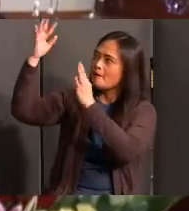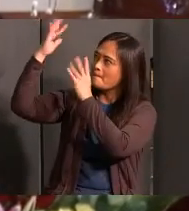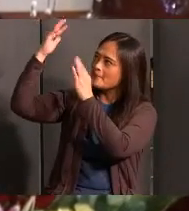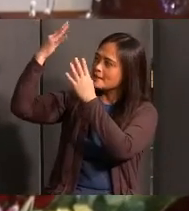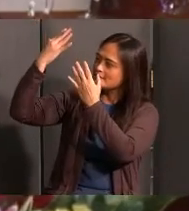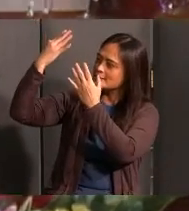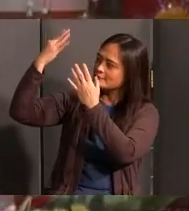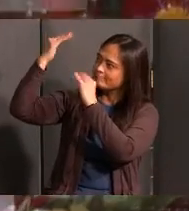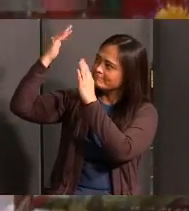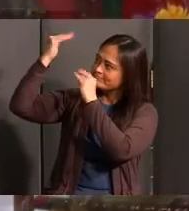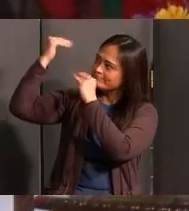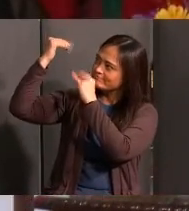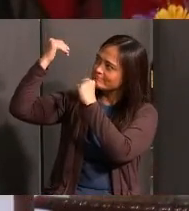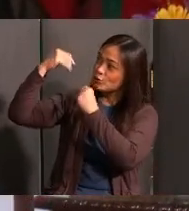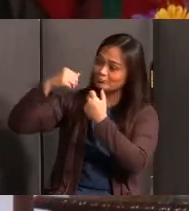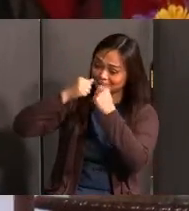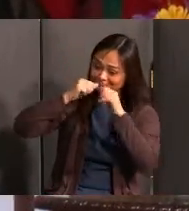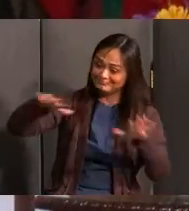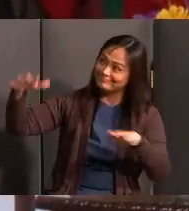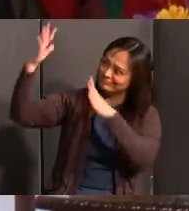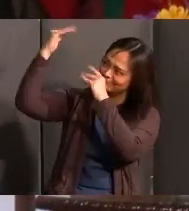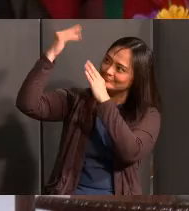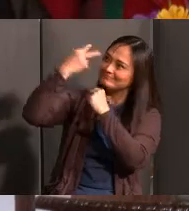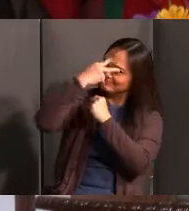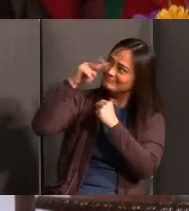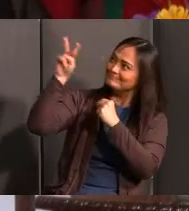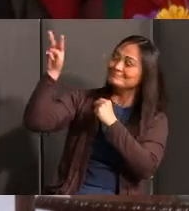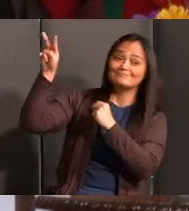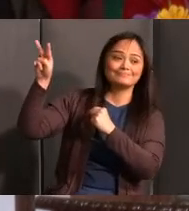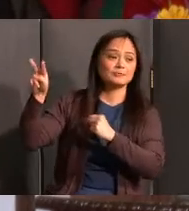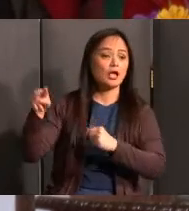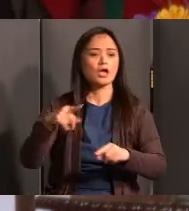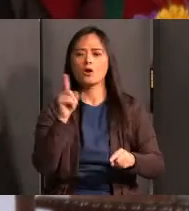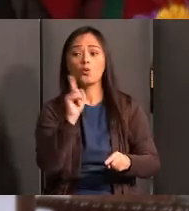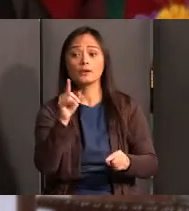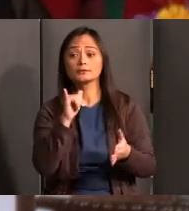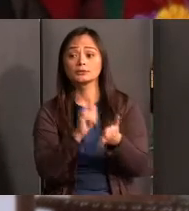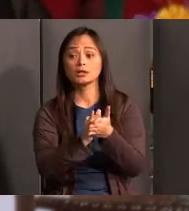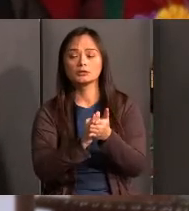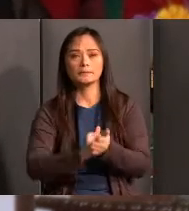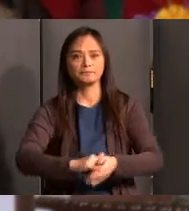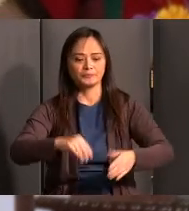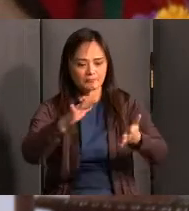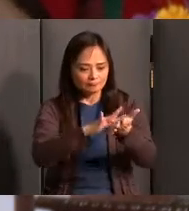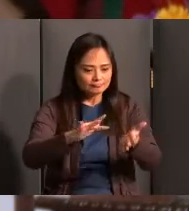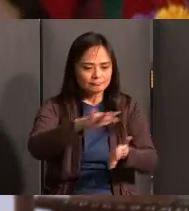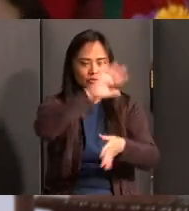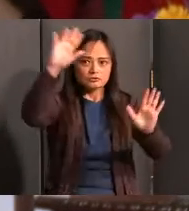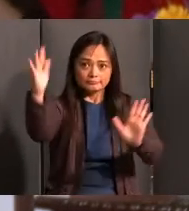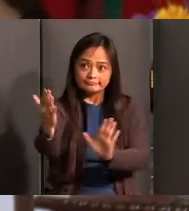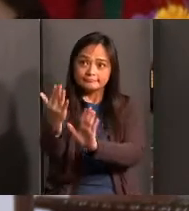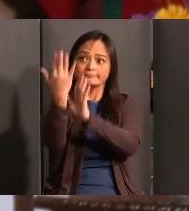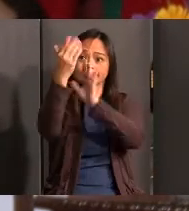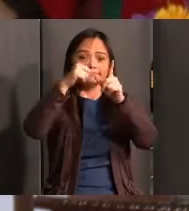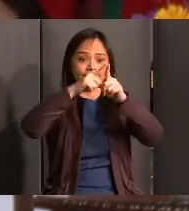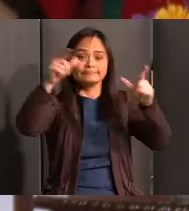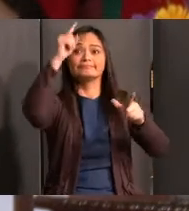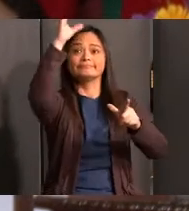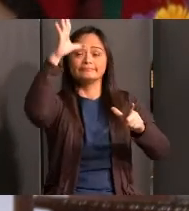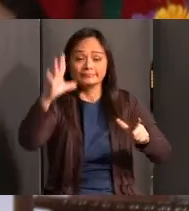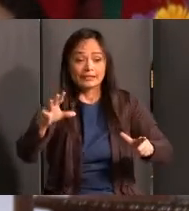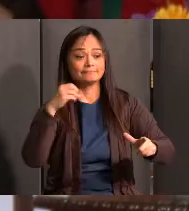us. At ano raw po yun? The glorious appearing of the great God and our